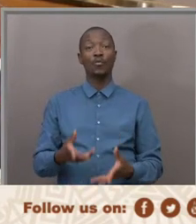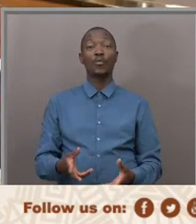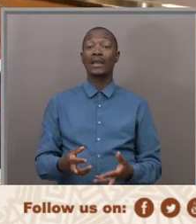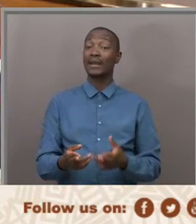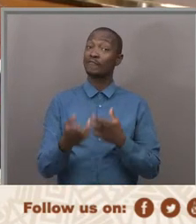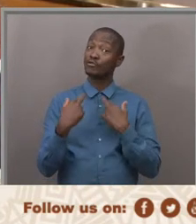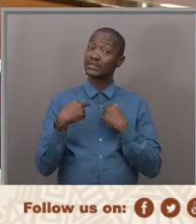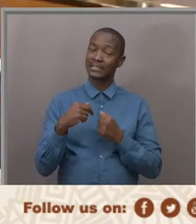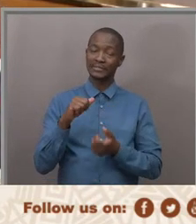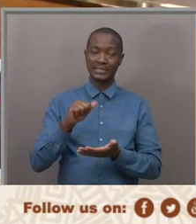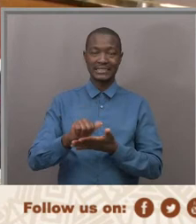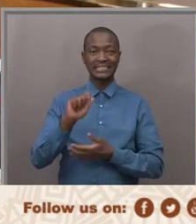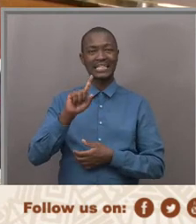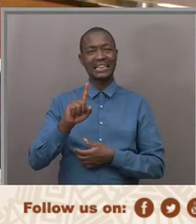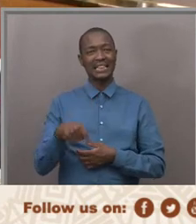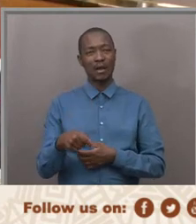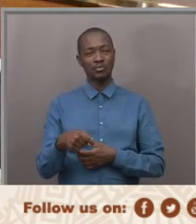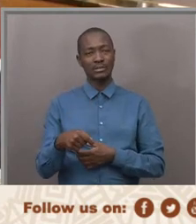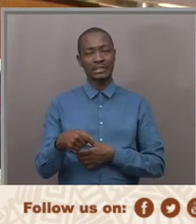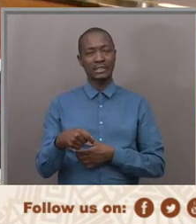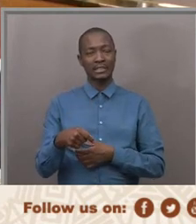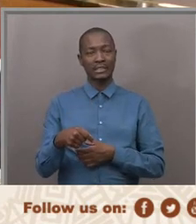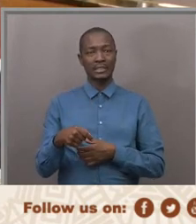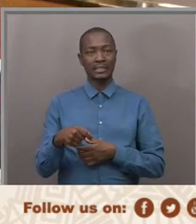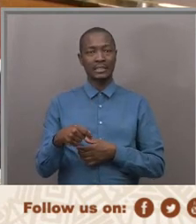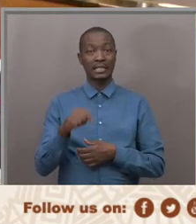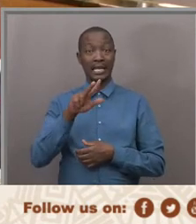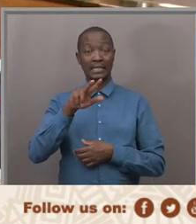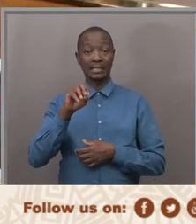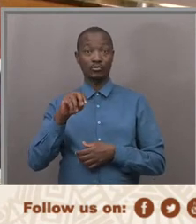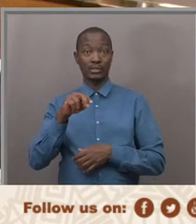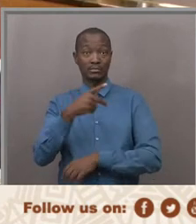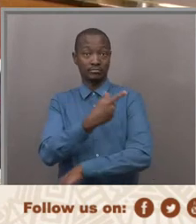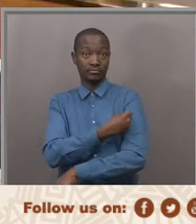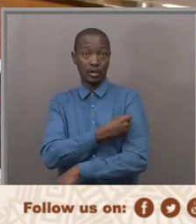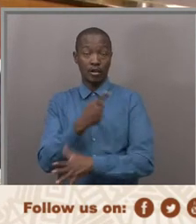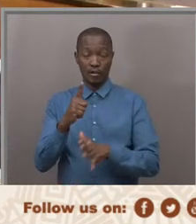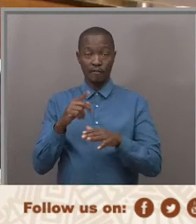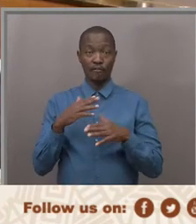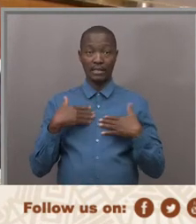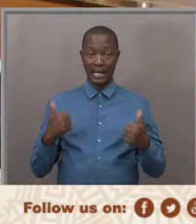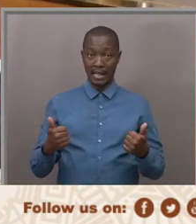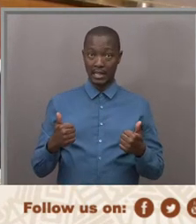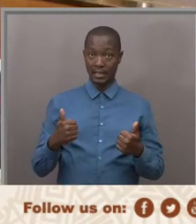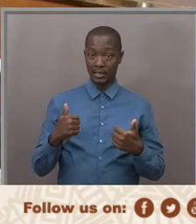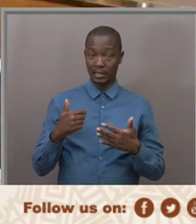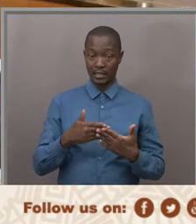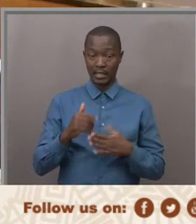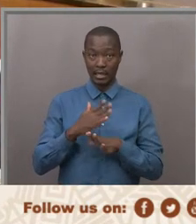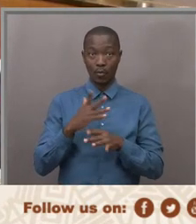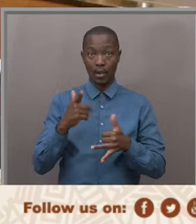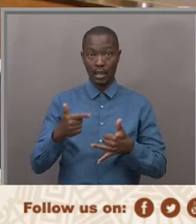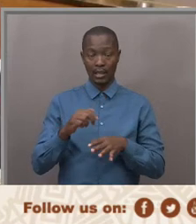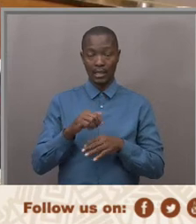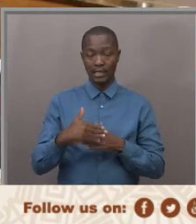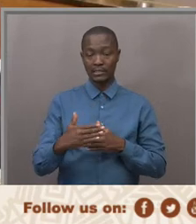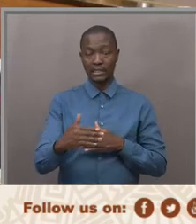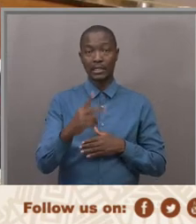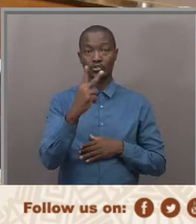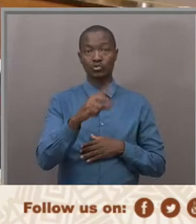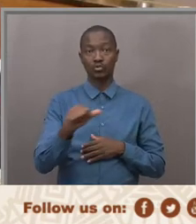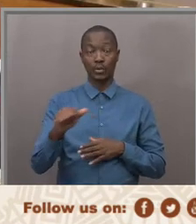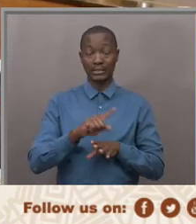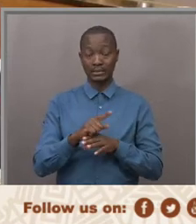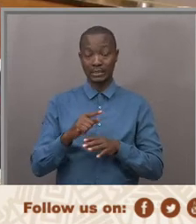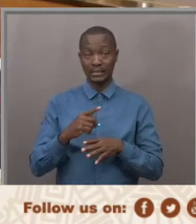16,800 doses for the vaccination of healthcare workers in the next 2 weeks as part of this phase of the research